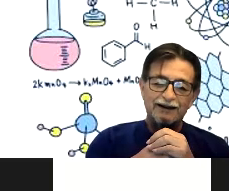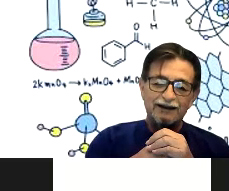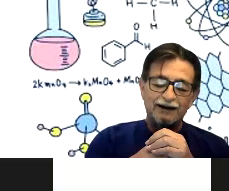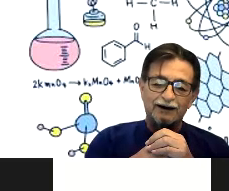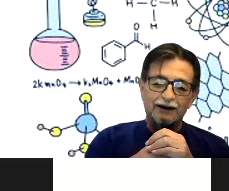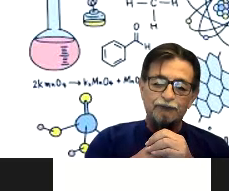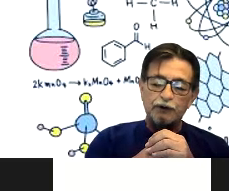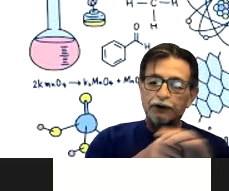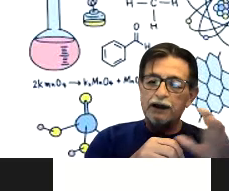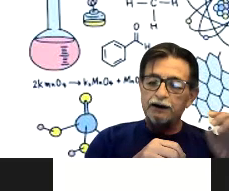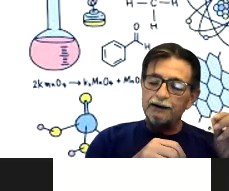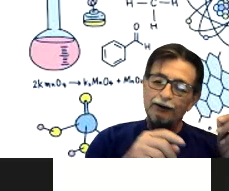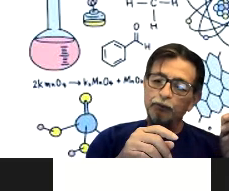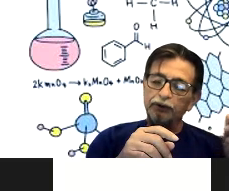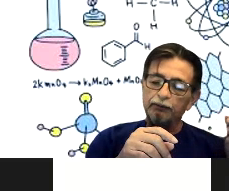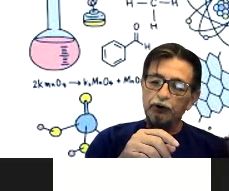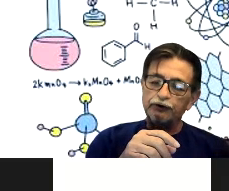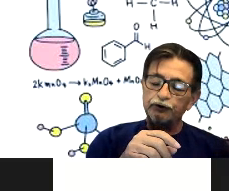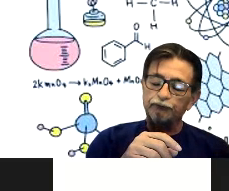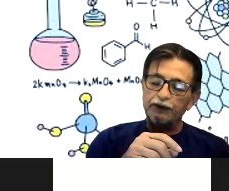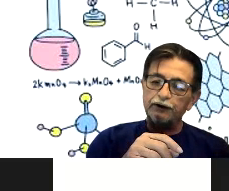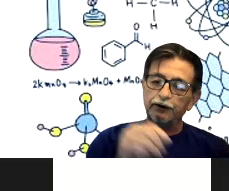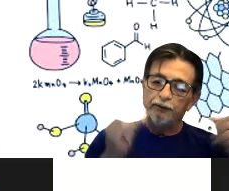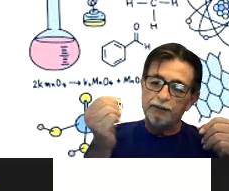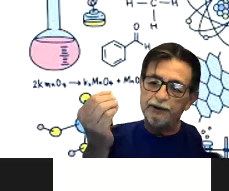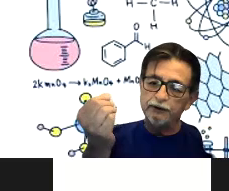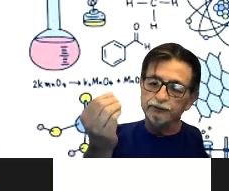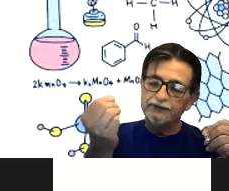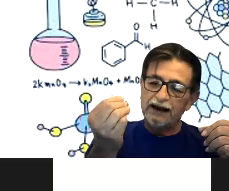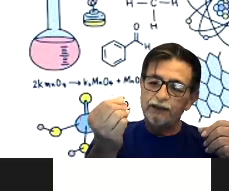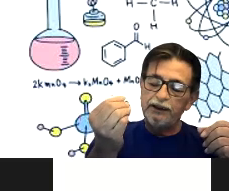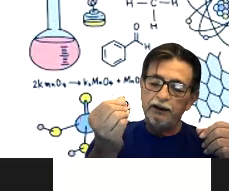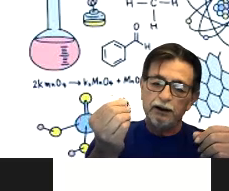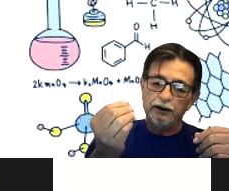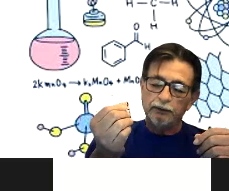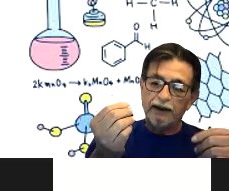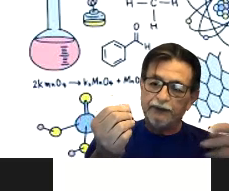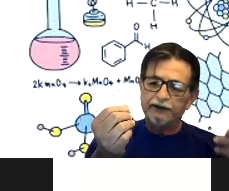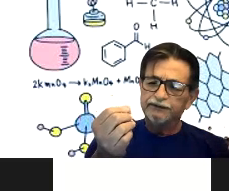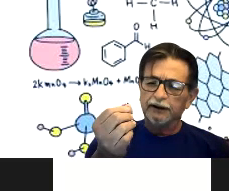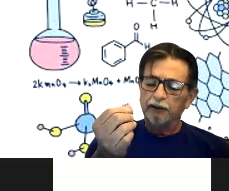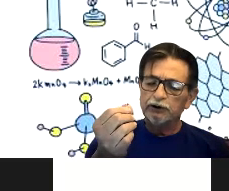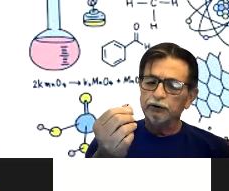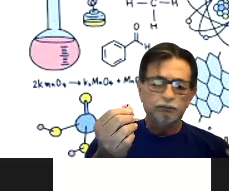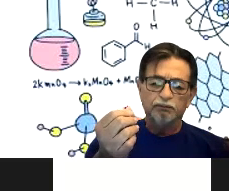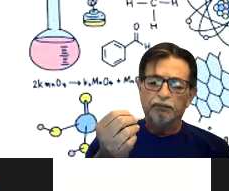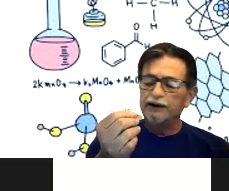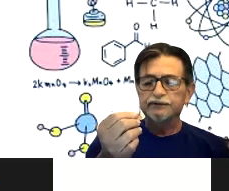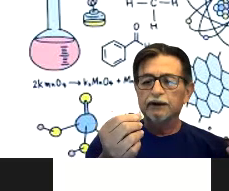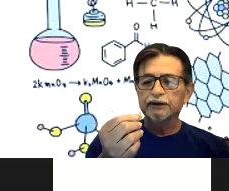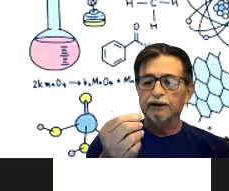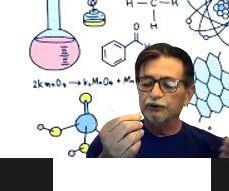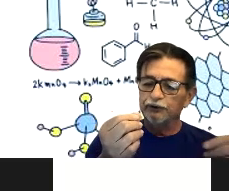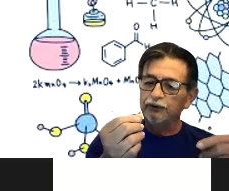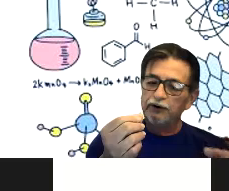because if you ever got any liquid plumber on your finger, it might be a little slimy. You might think it's the chemical, but